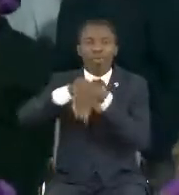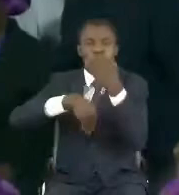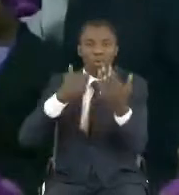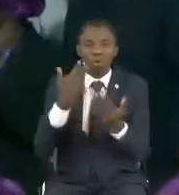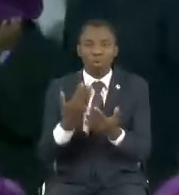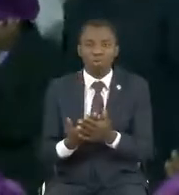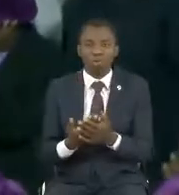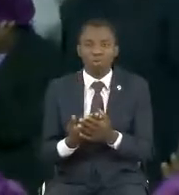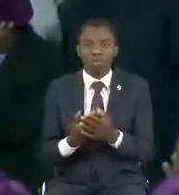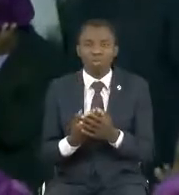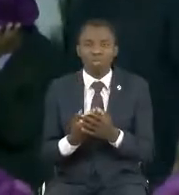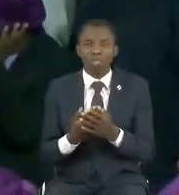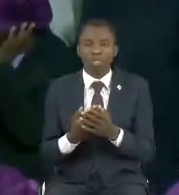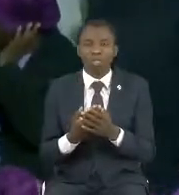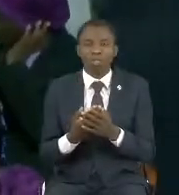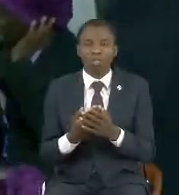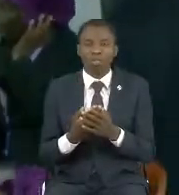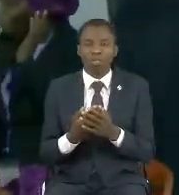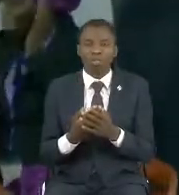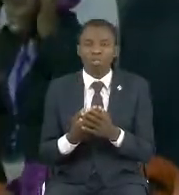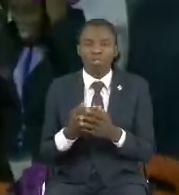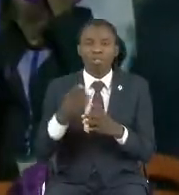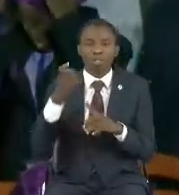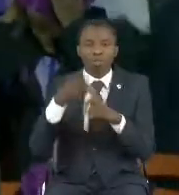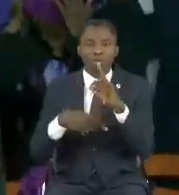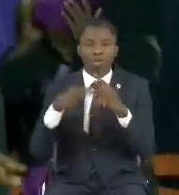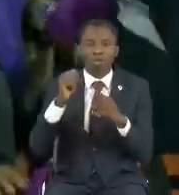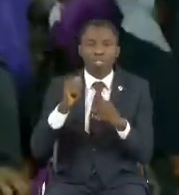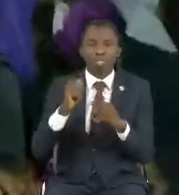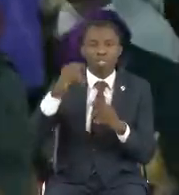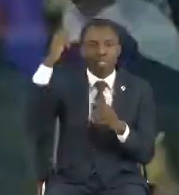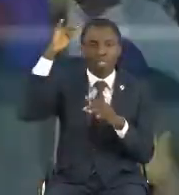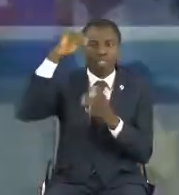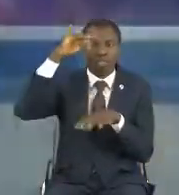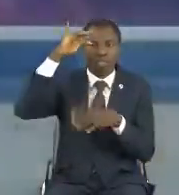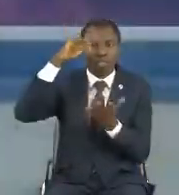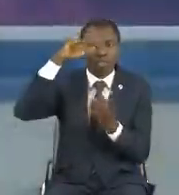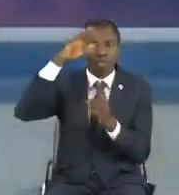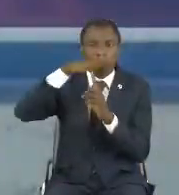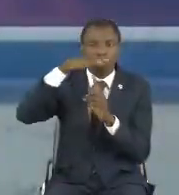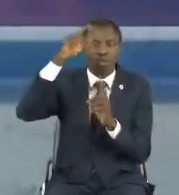From the top of your head to the tip of your toe.